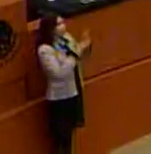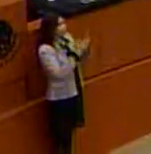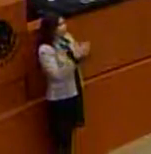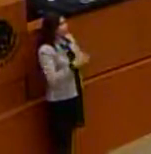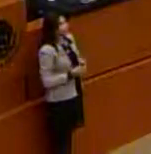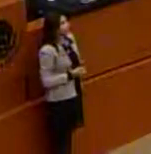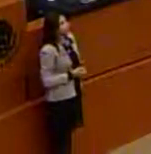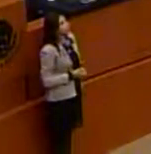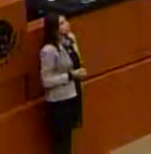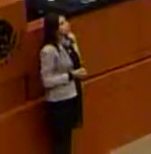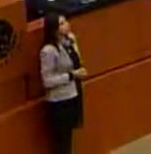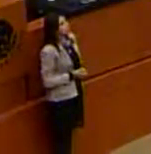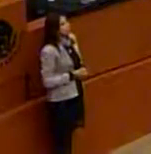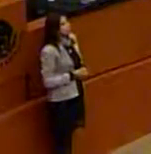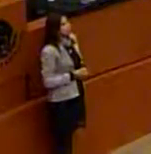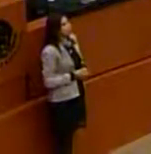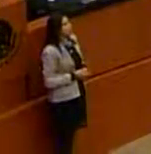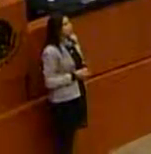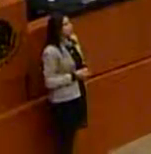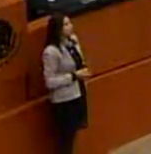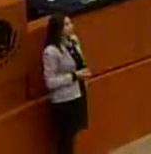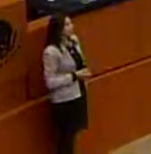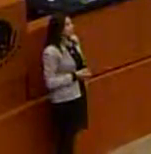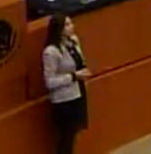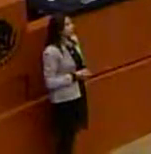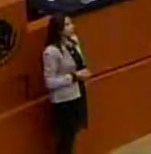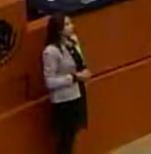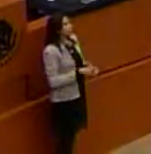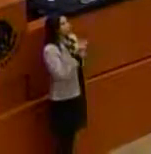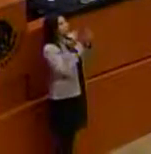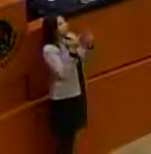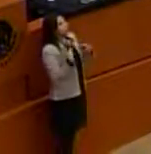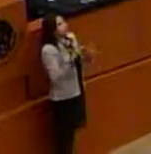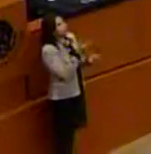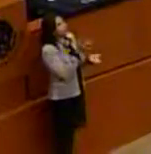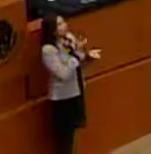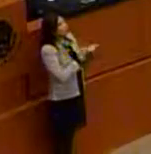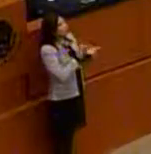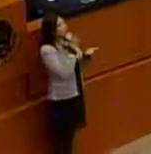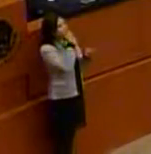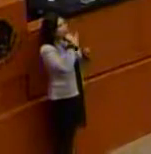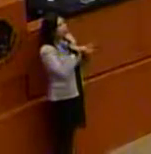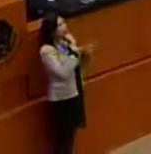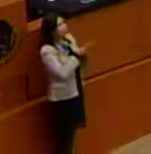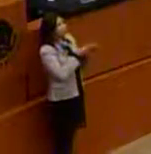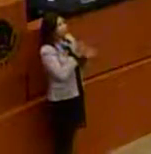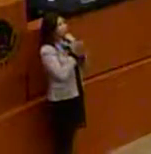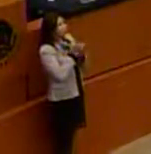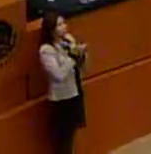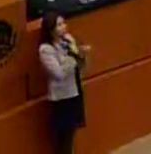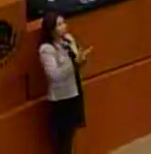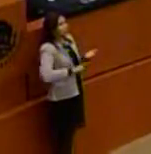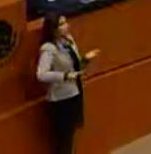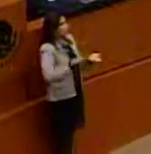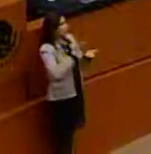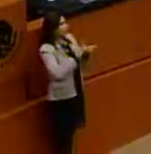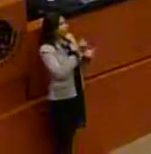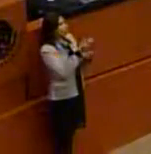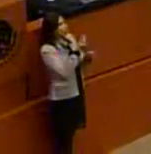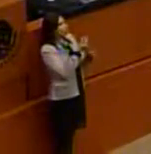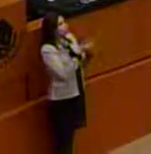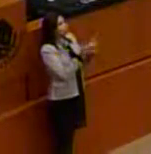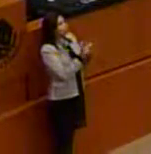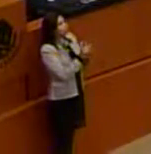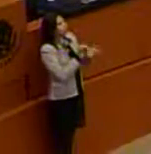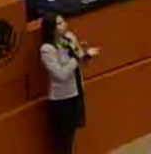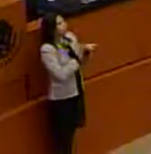point is that many of those who support the basic income in Switzerland, including many, many of the activists, the people